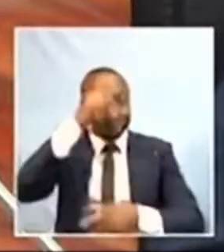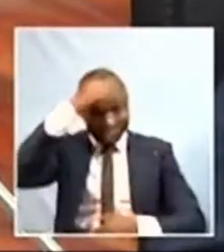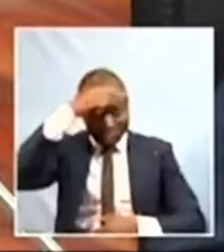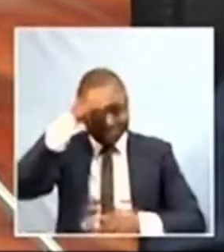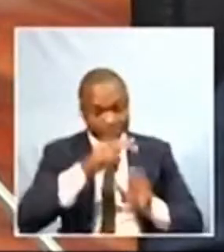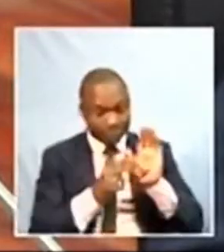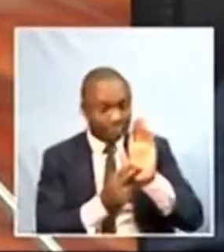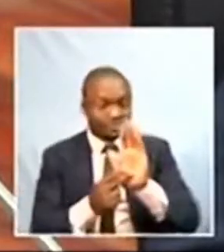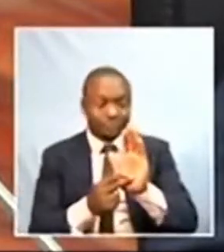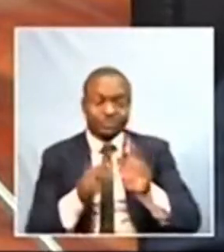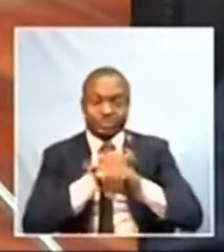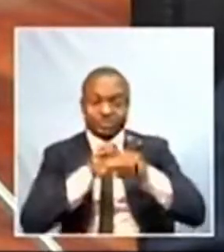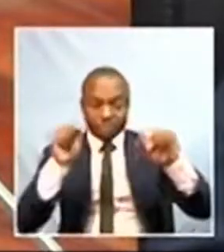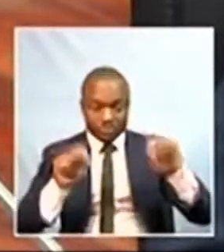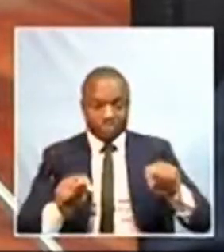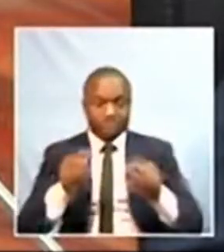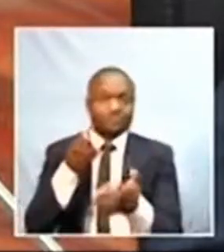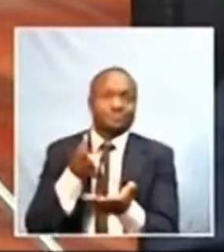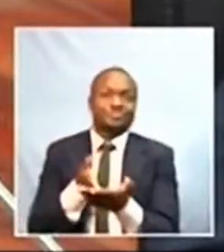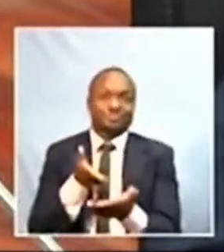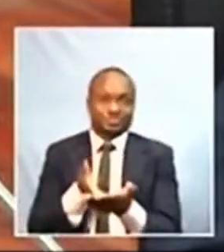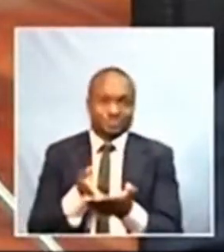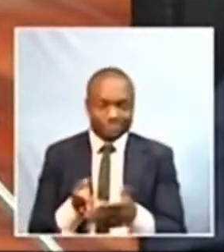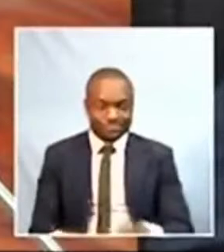as shown on the table below,